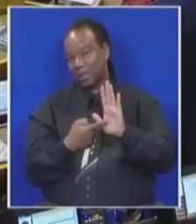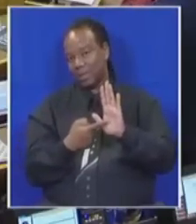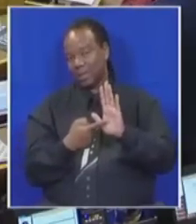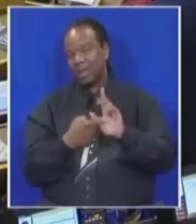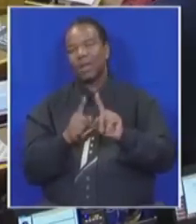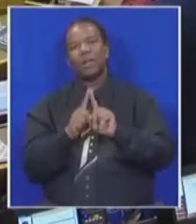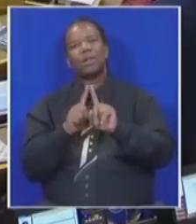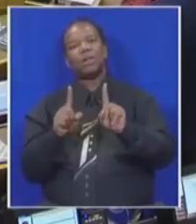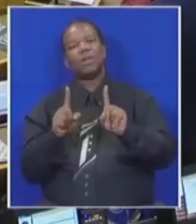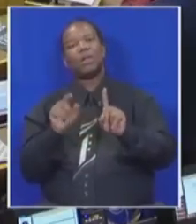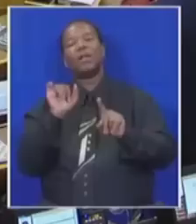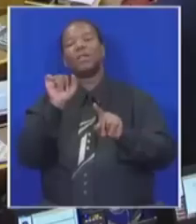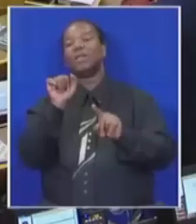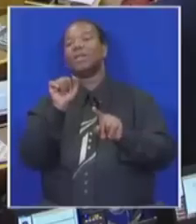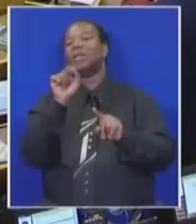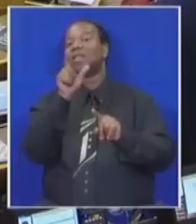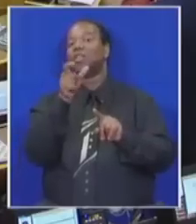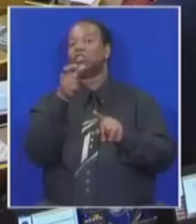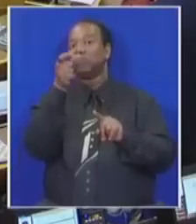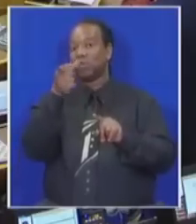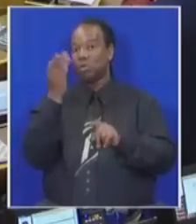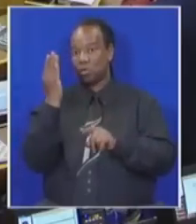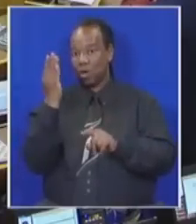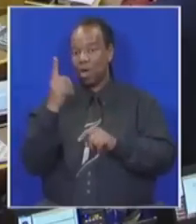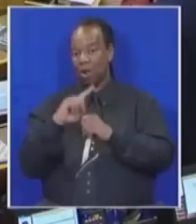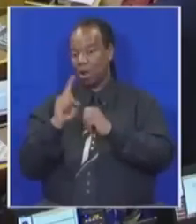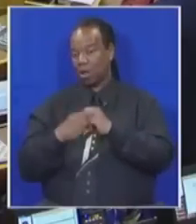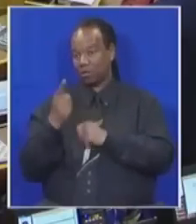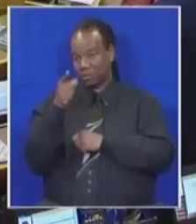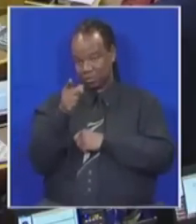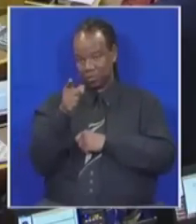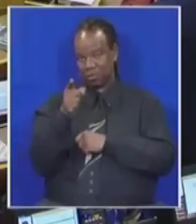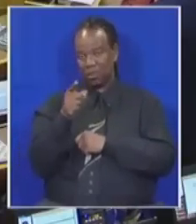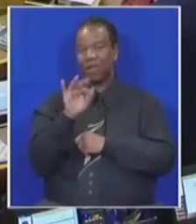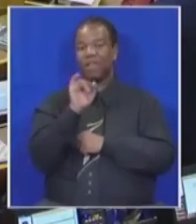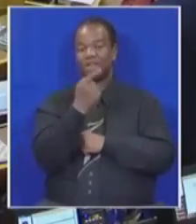relates to the last speaker and the first speaker,